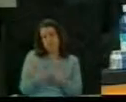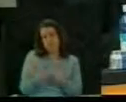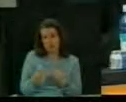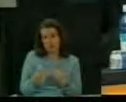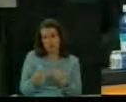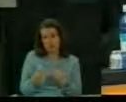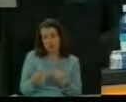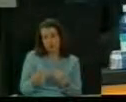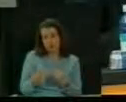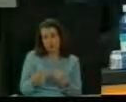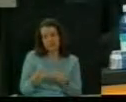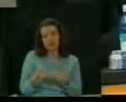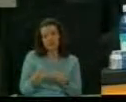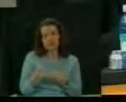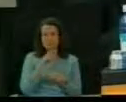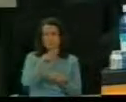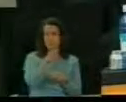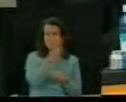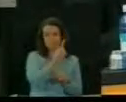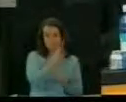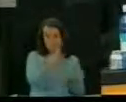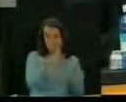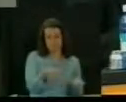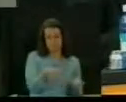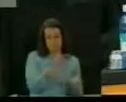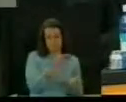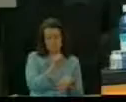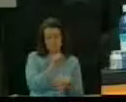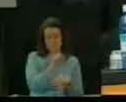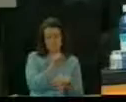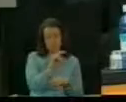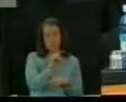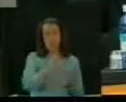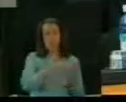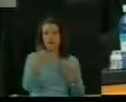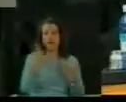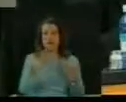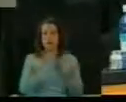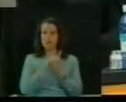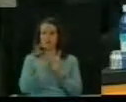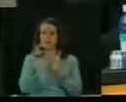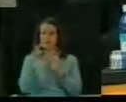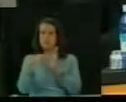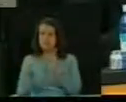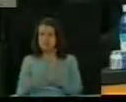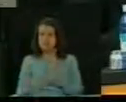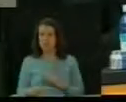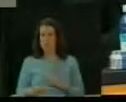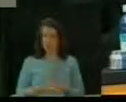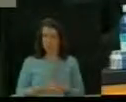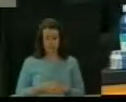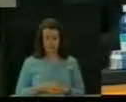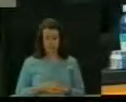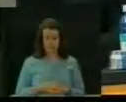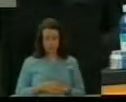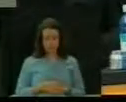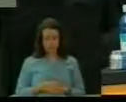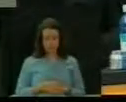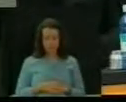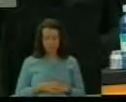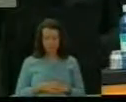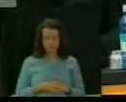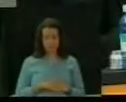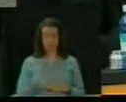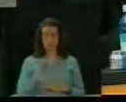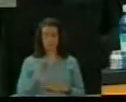It was, I think the amendment was to add other individuals, not just putting Ms. Moans on there by herself. Any